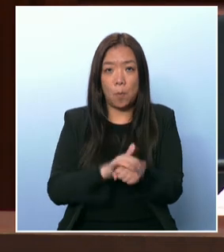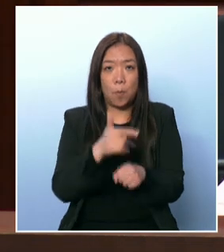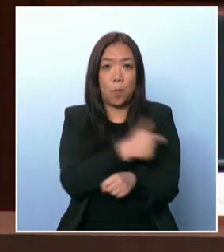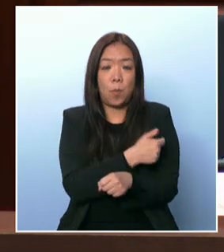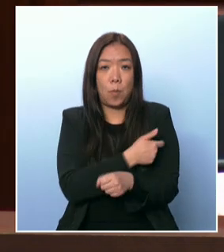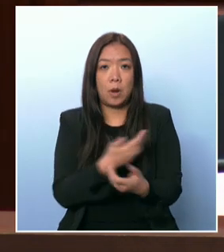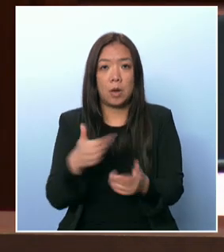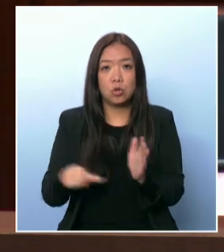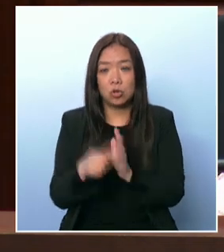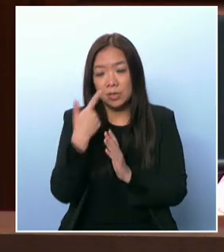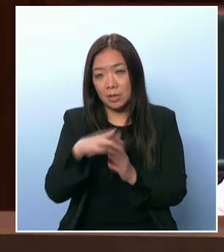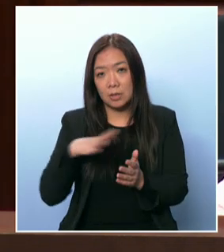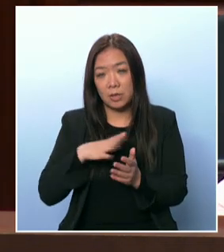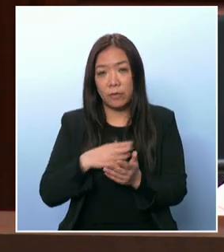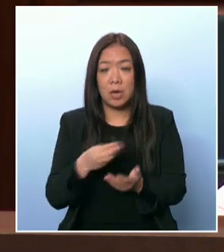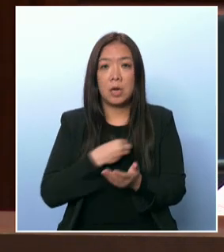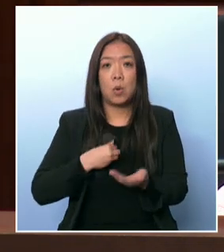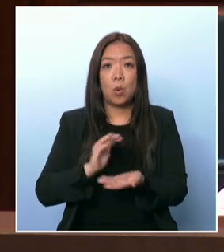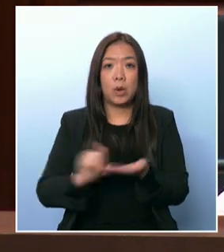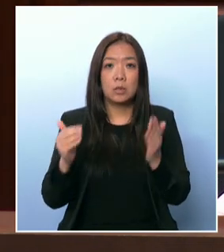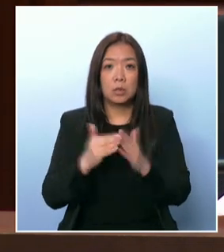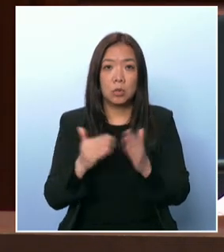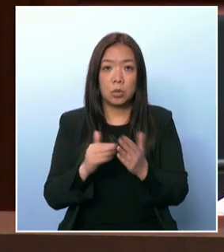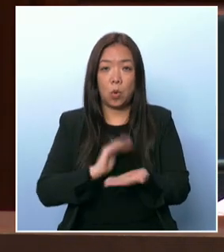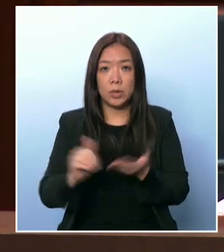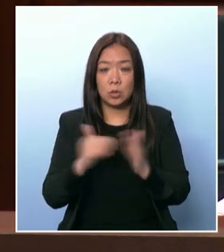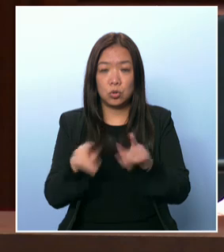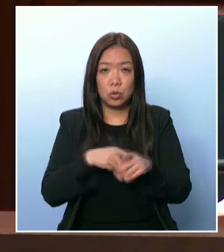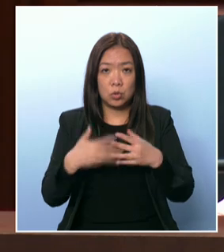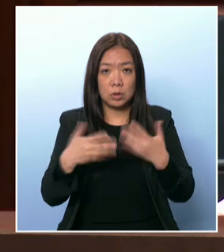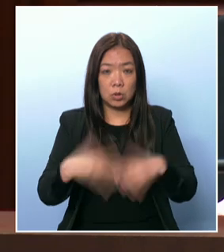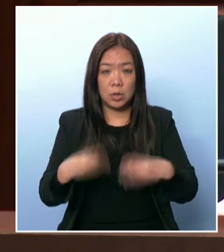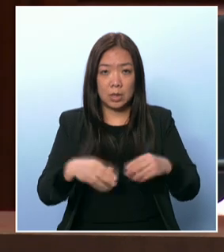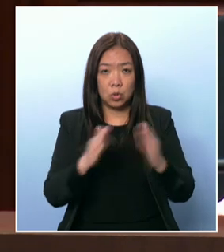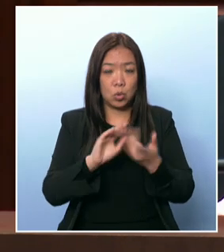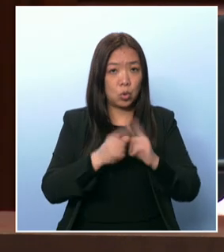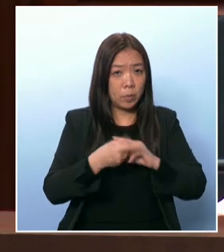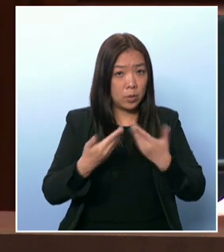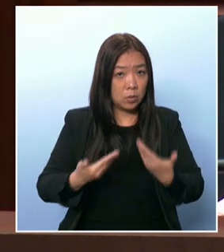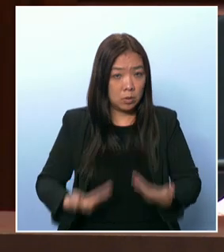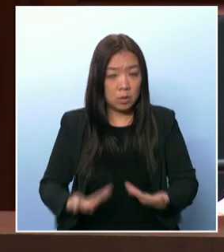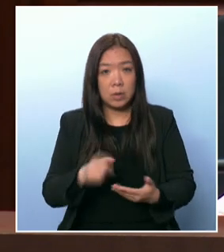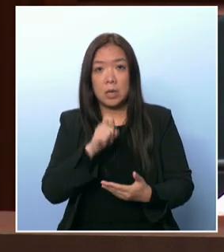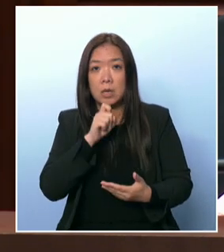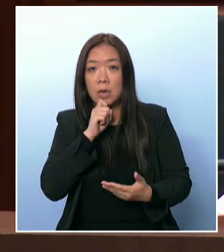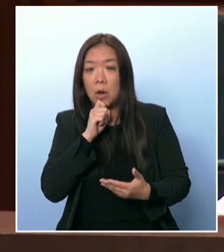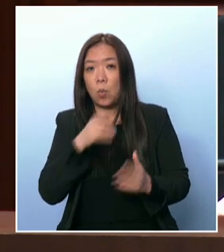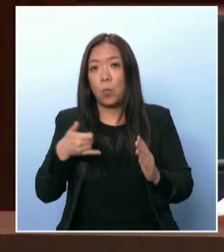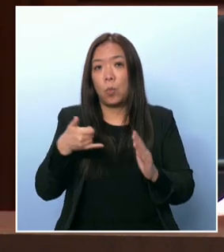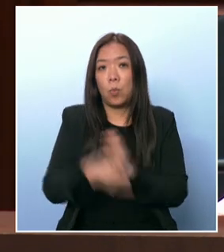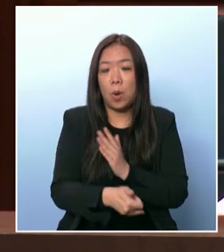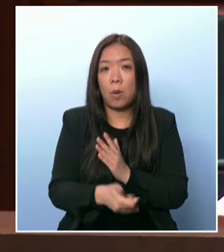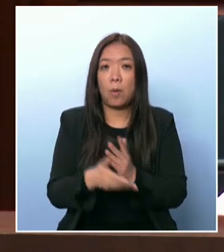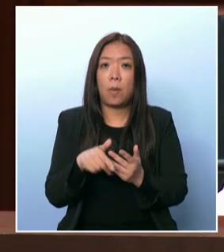the HPV catch-up program, or HPV vaccination program. Now, besides the